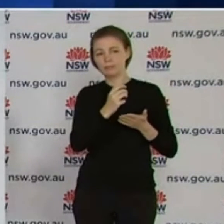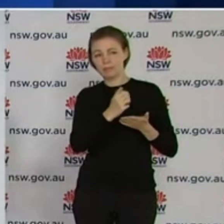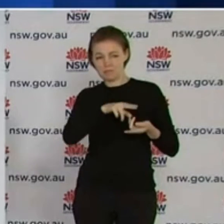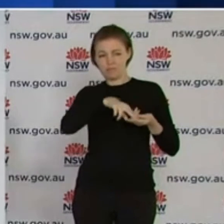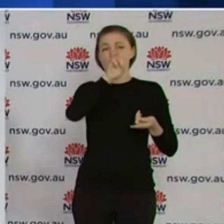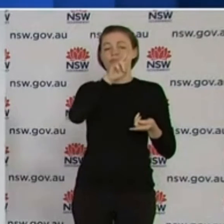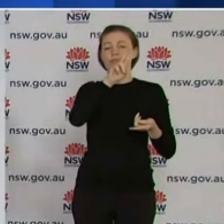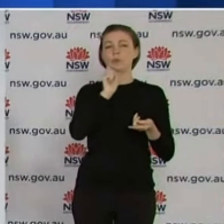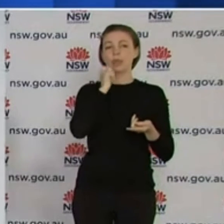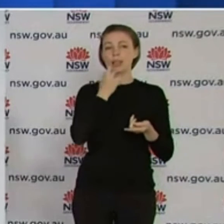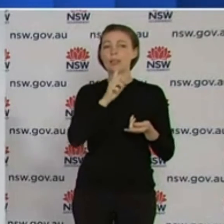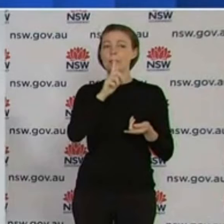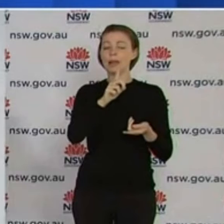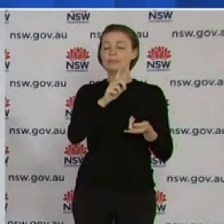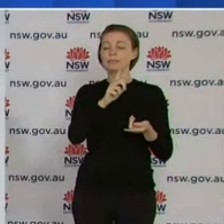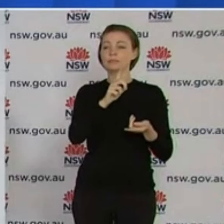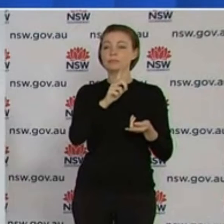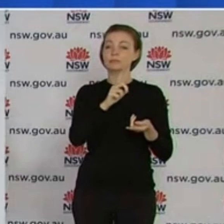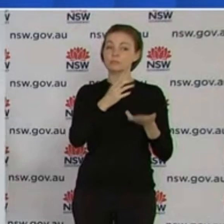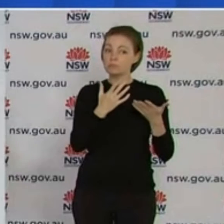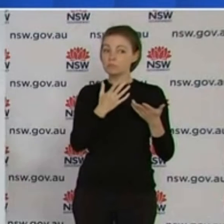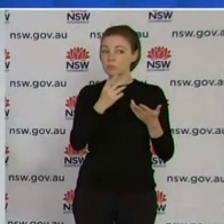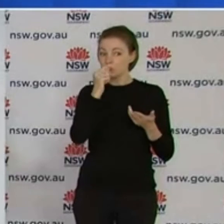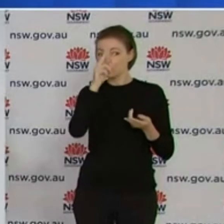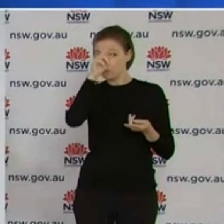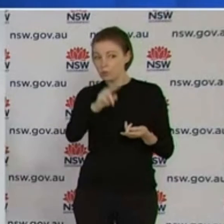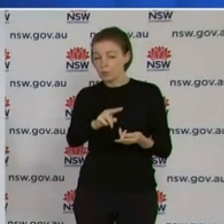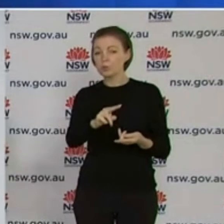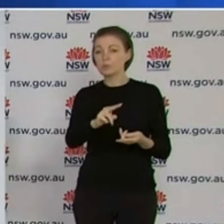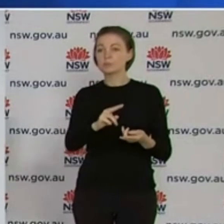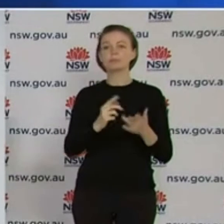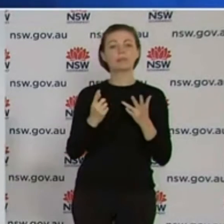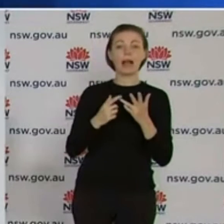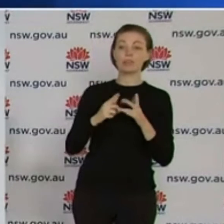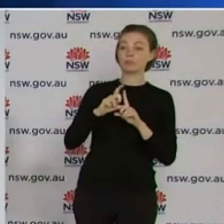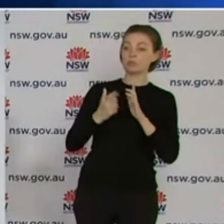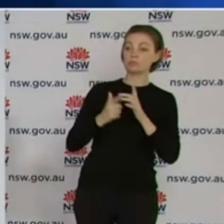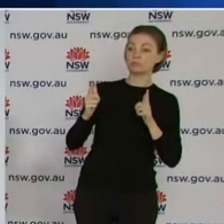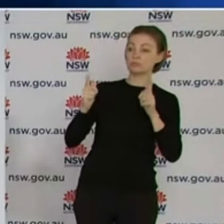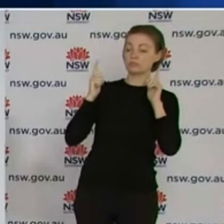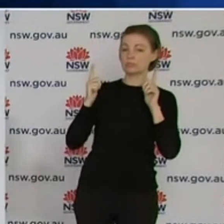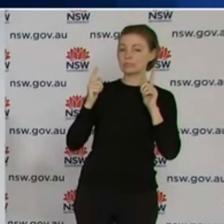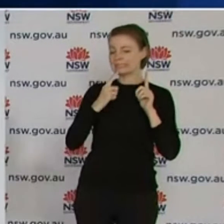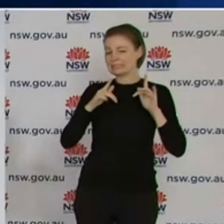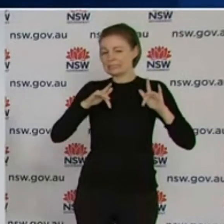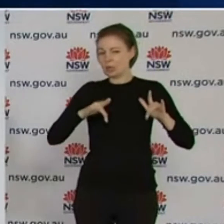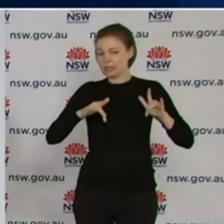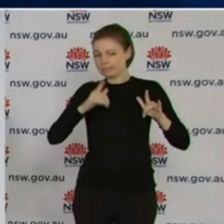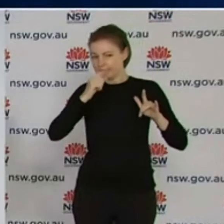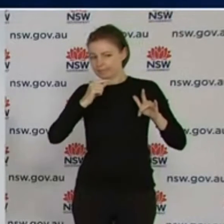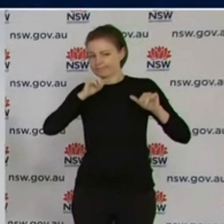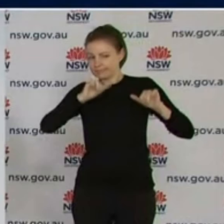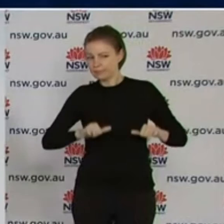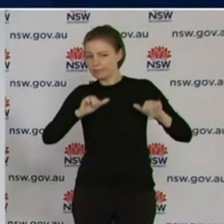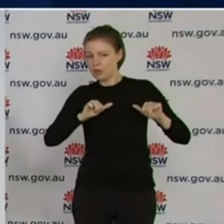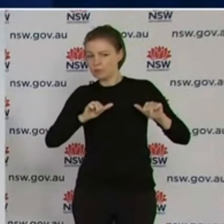the signs are positive, but Dr McAnulty and Dr Chant and the others would say that it's still too soon to call it. but